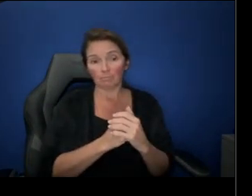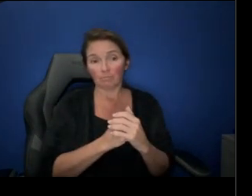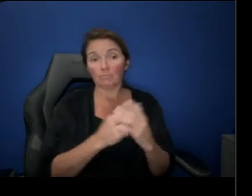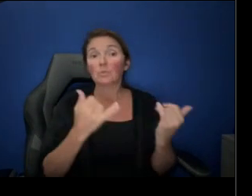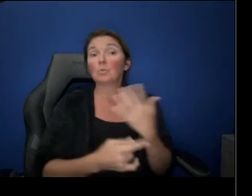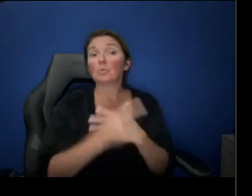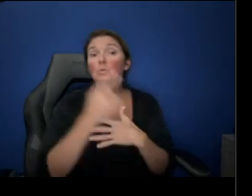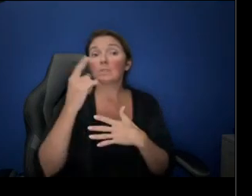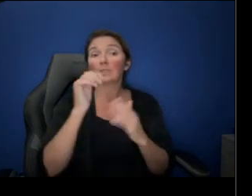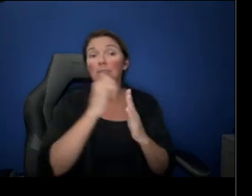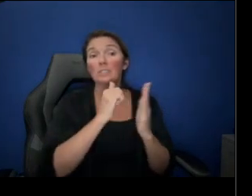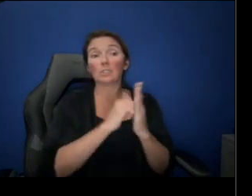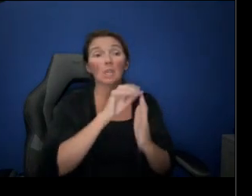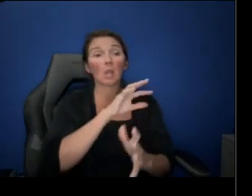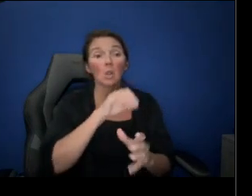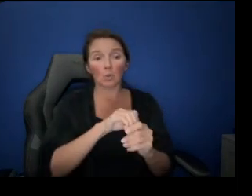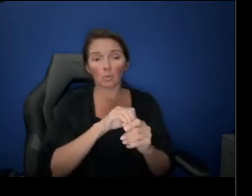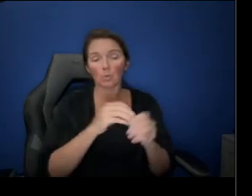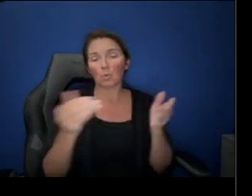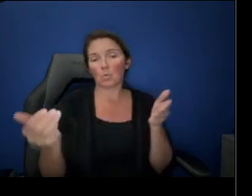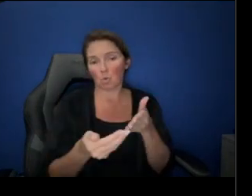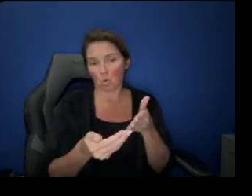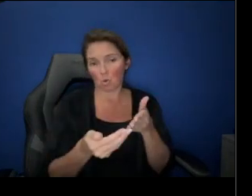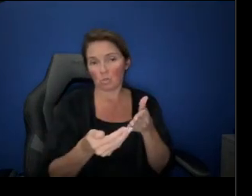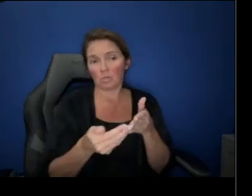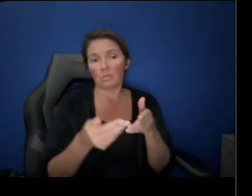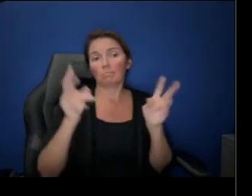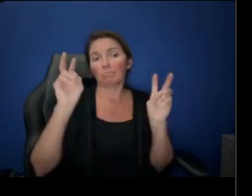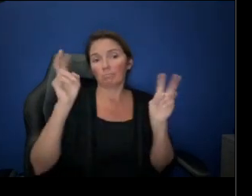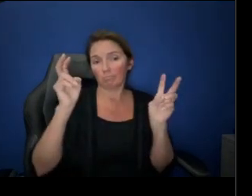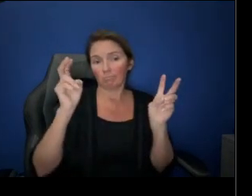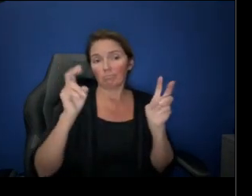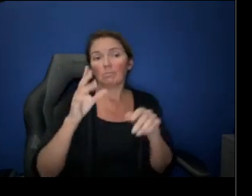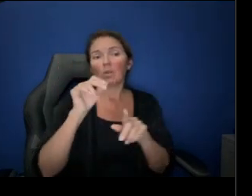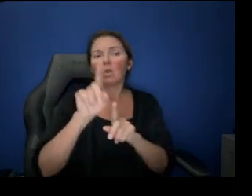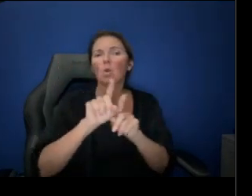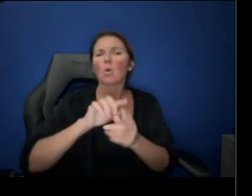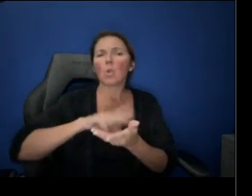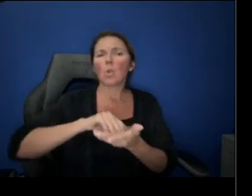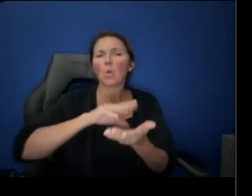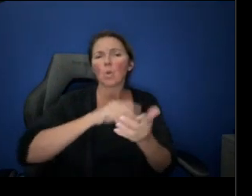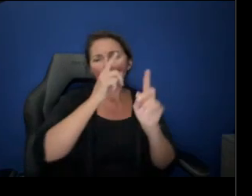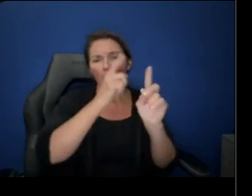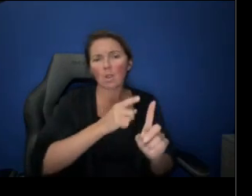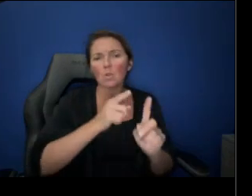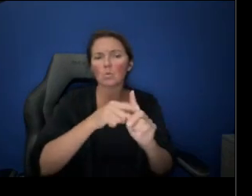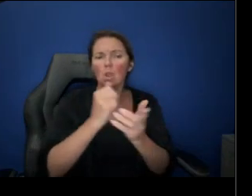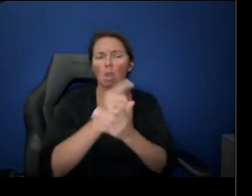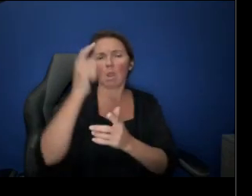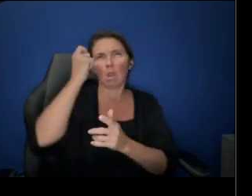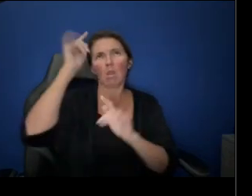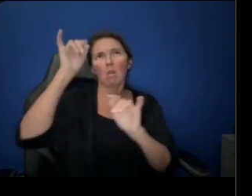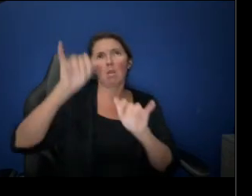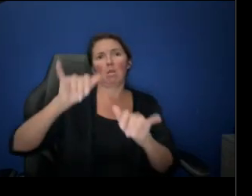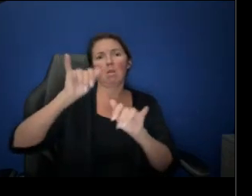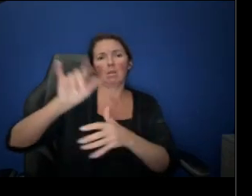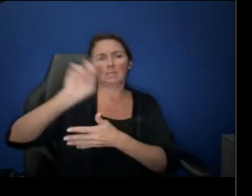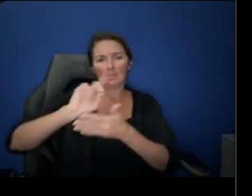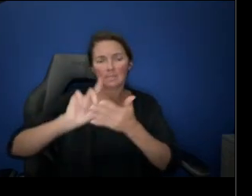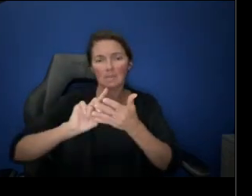Today's agenda includes an introduction, topics, and learning objectives to help you understand the